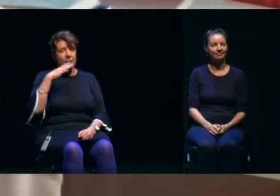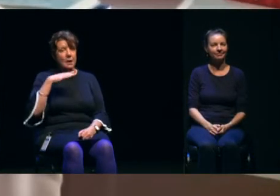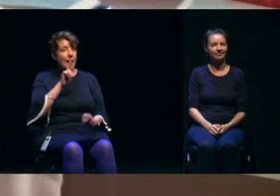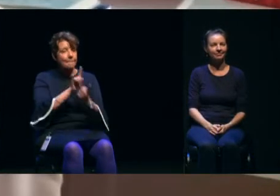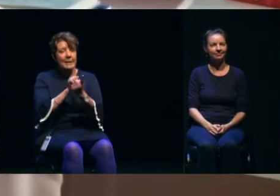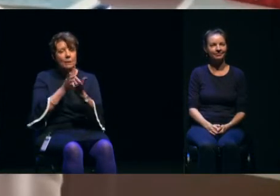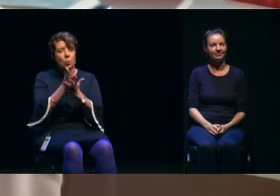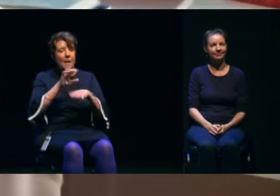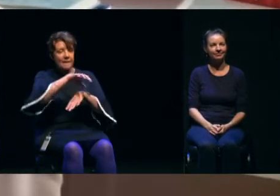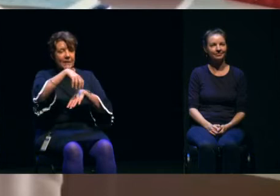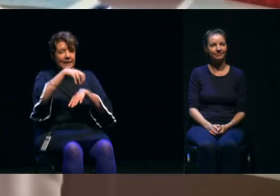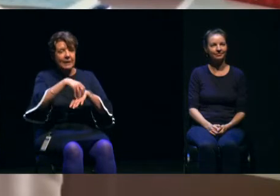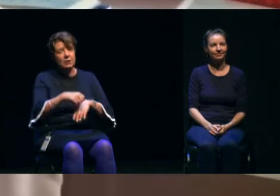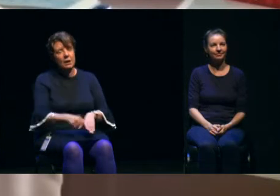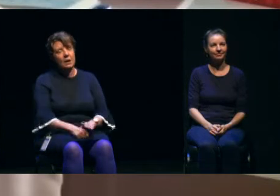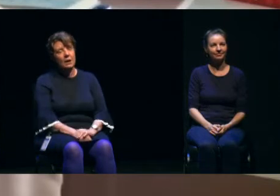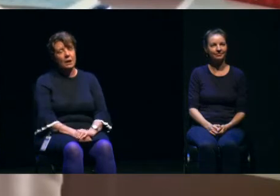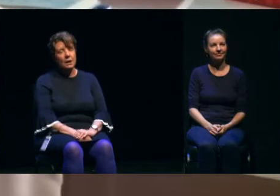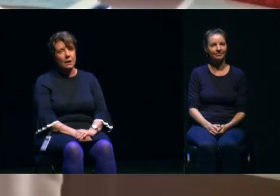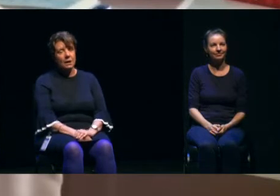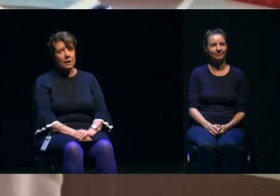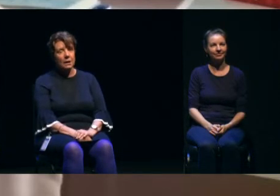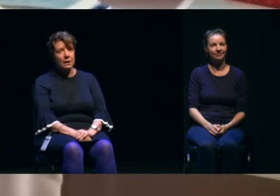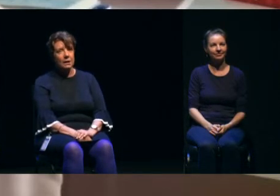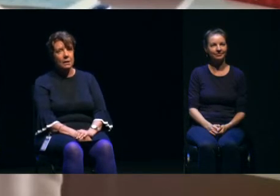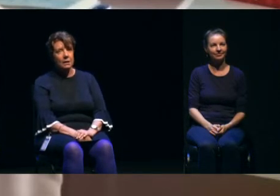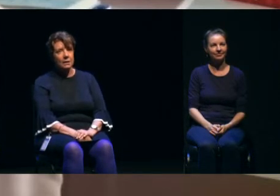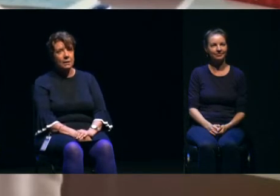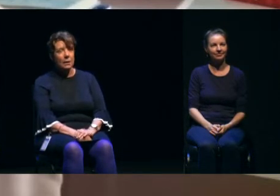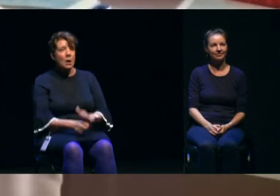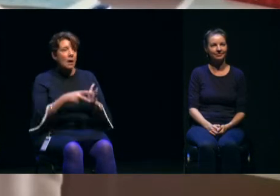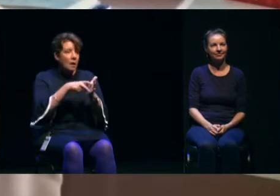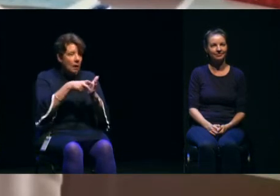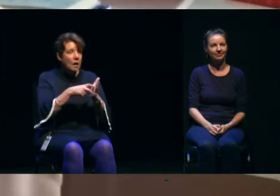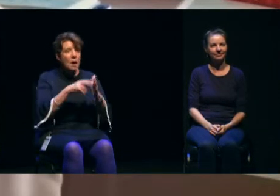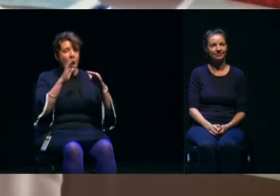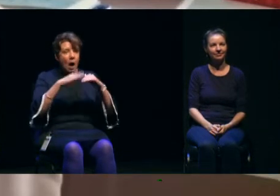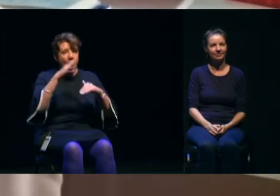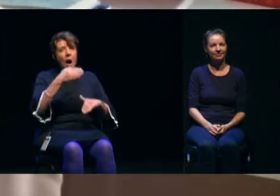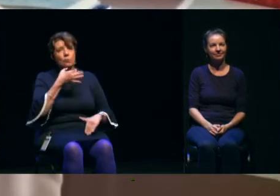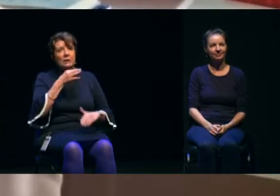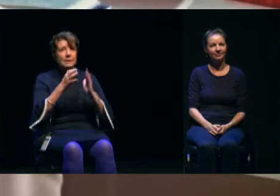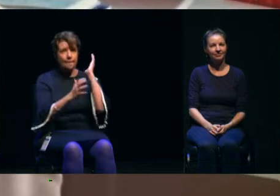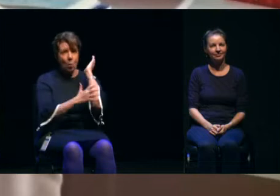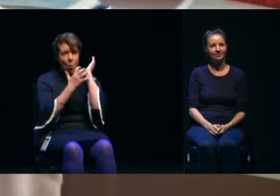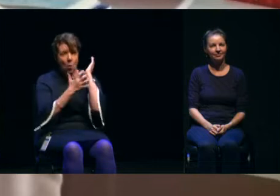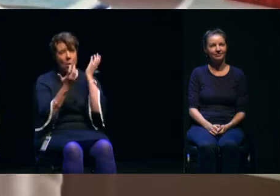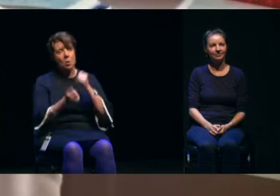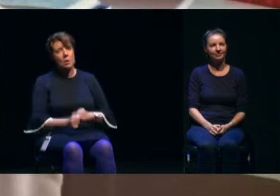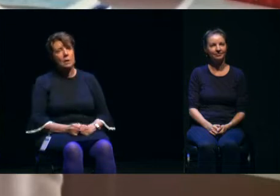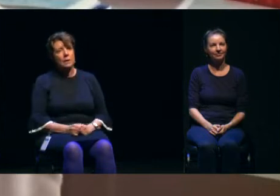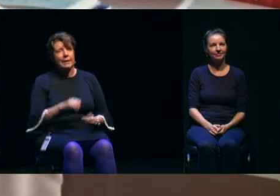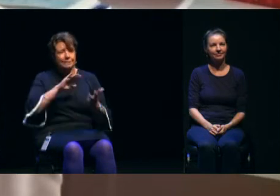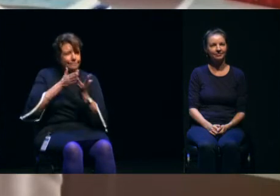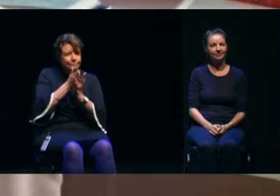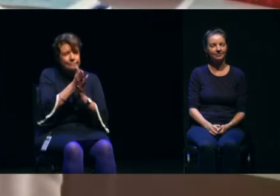foundation, women that are very vulnerable, high risk, poor, that have gone through